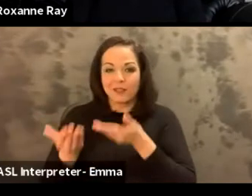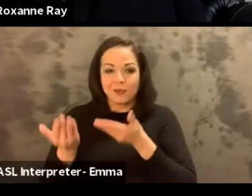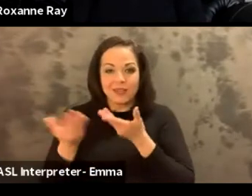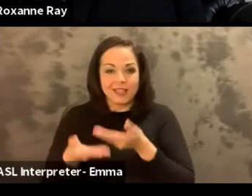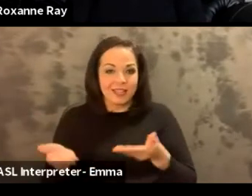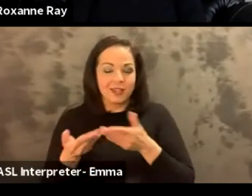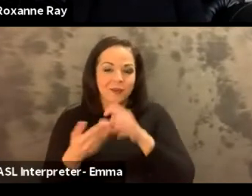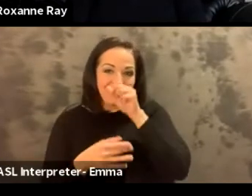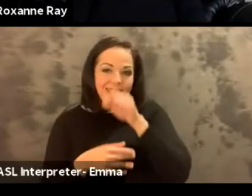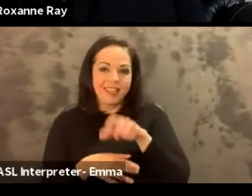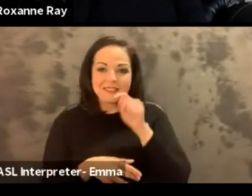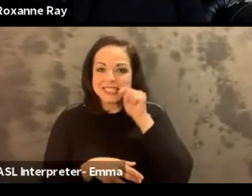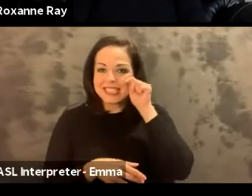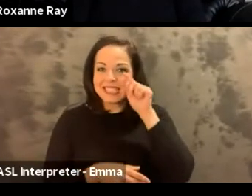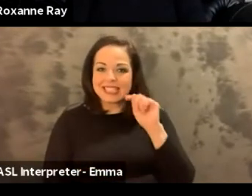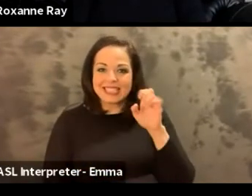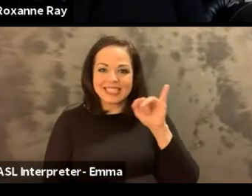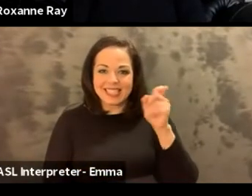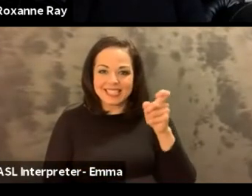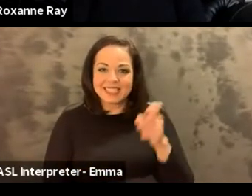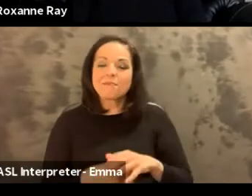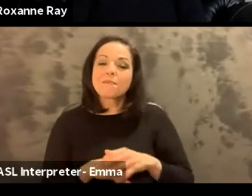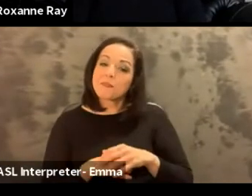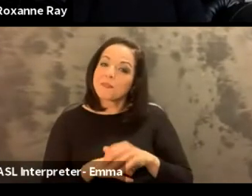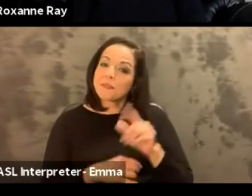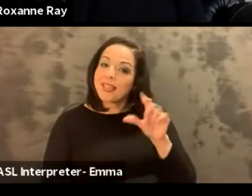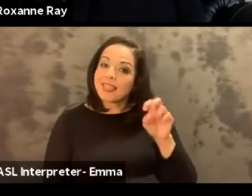We love Teen Ticks. Leah.